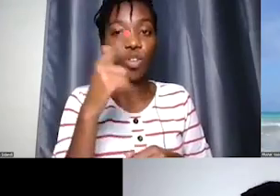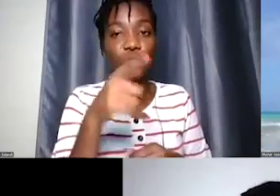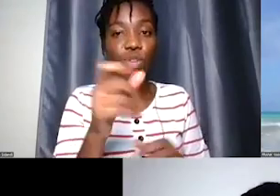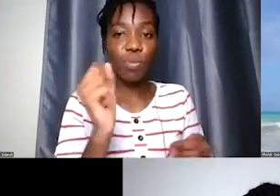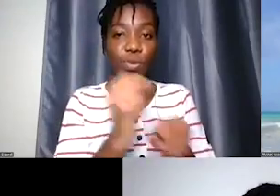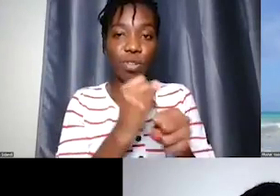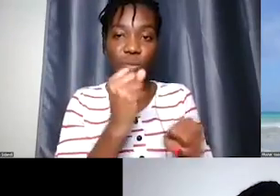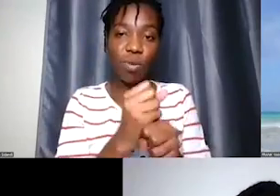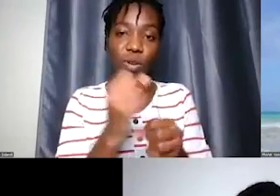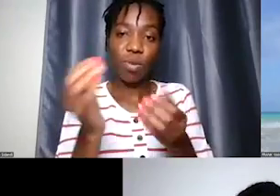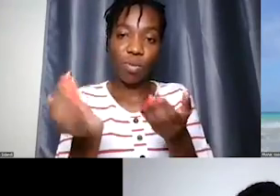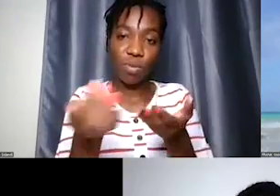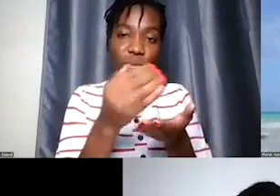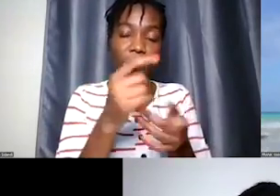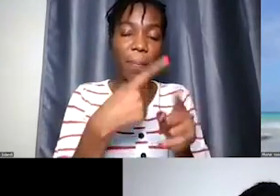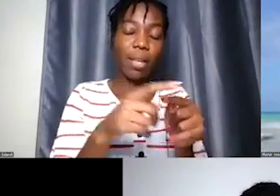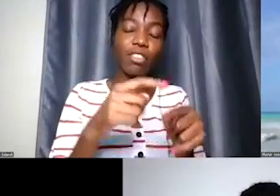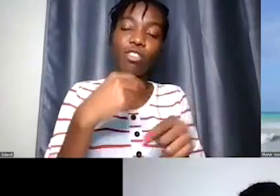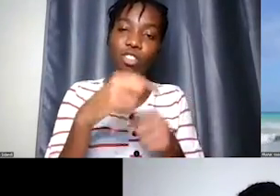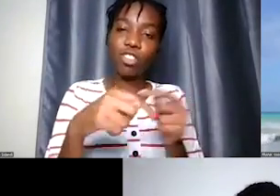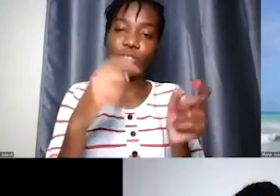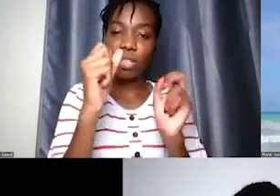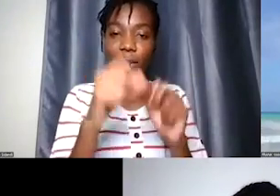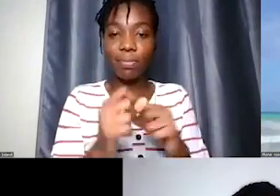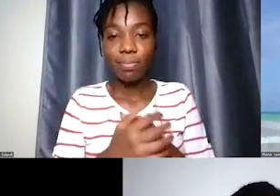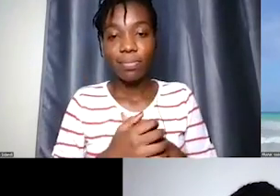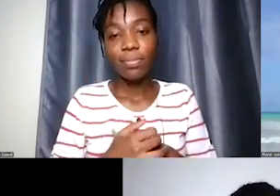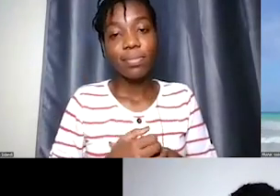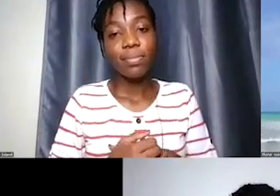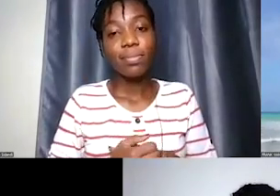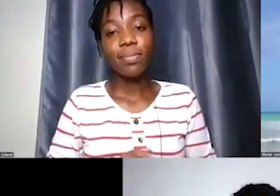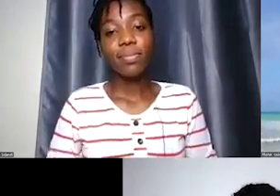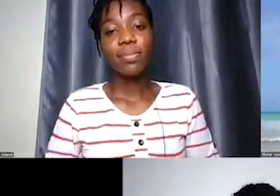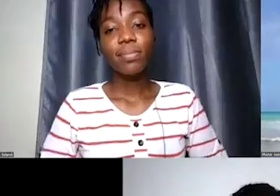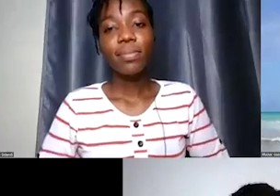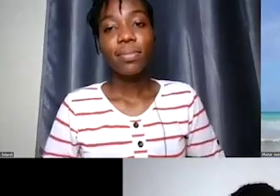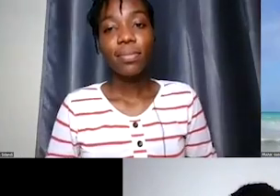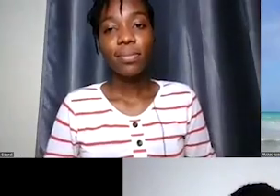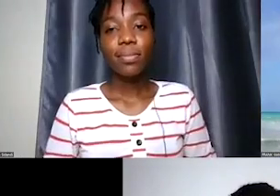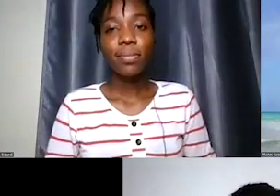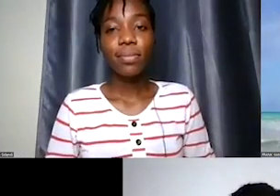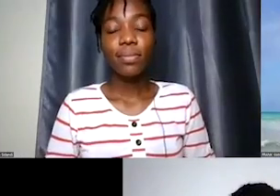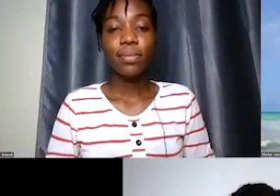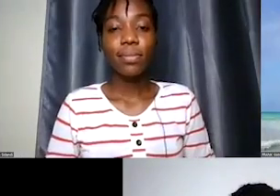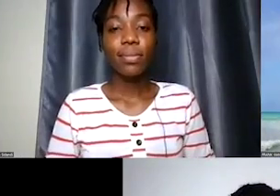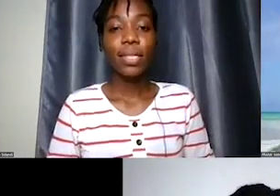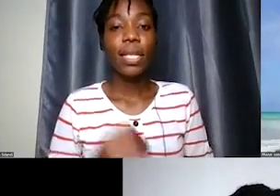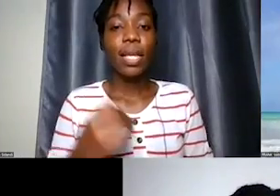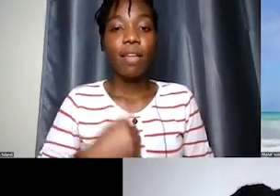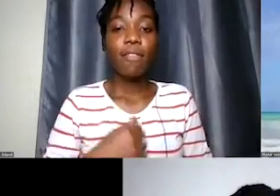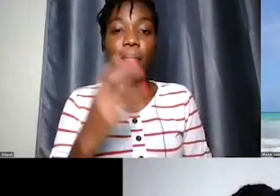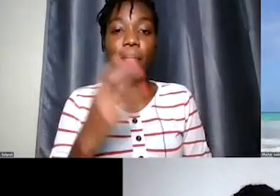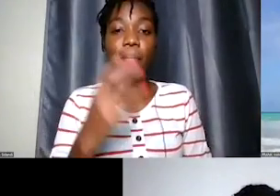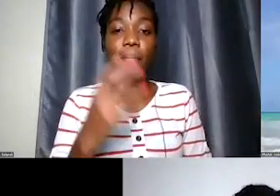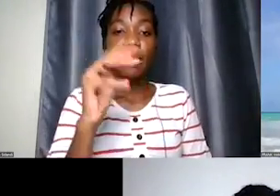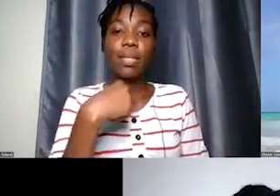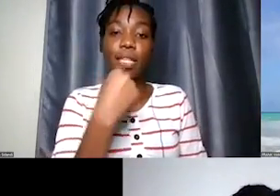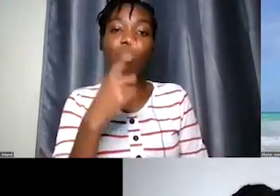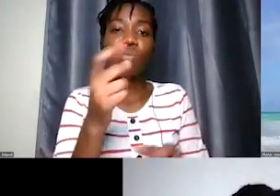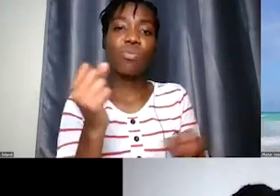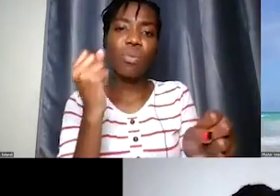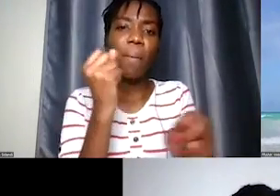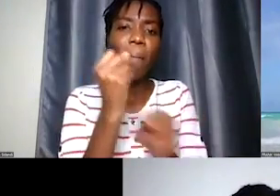can move on. Yeah, when you spill water, you cannot collect. So Mercy is saying, how do you deal with the person who doesn't